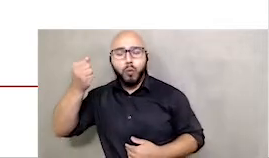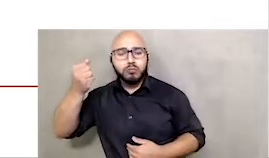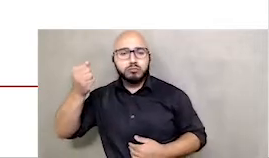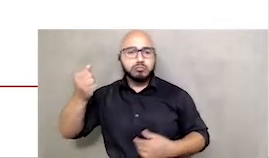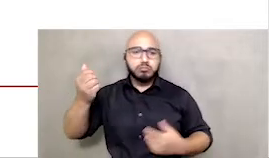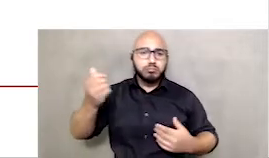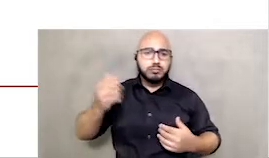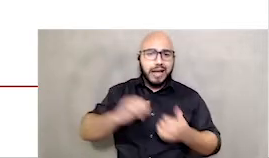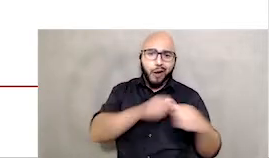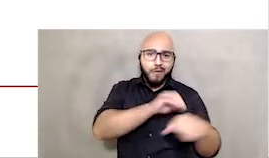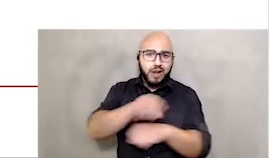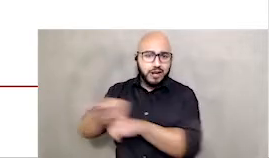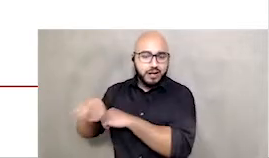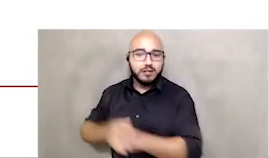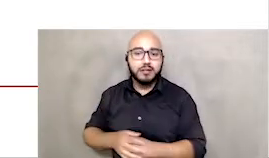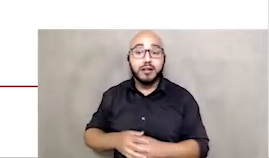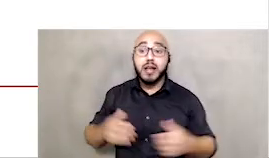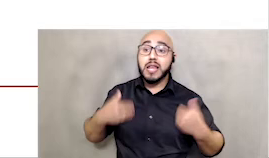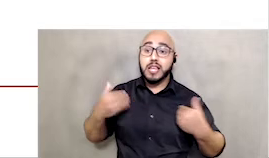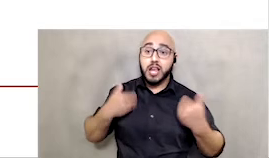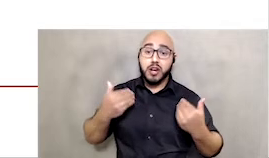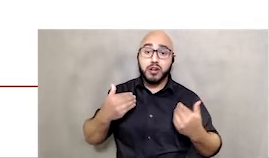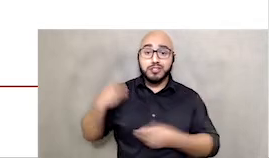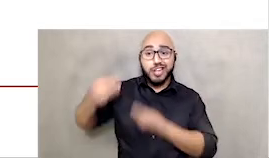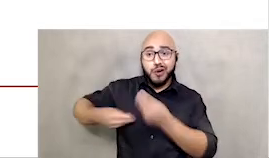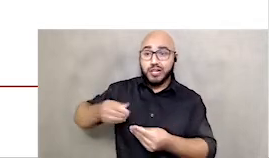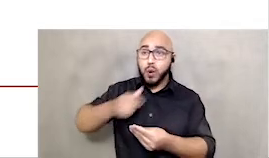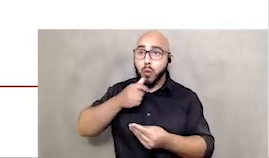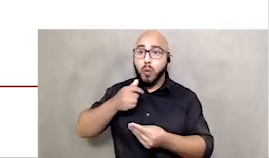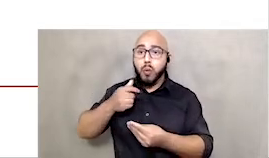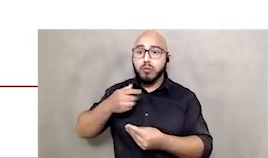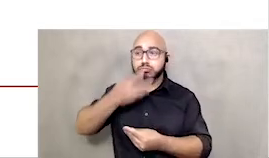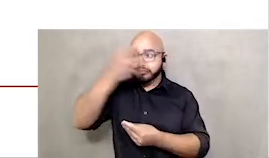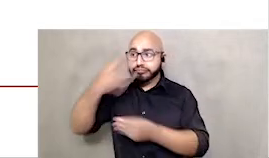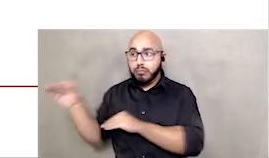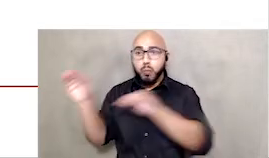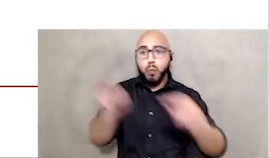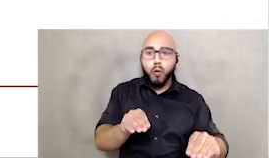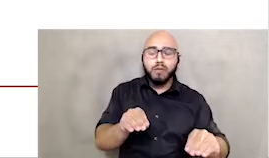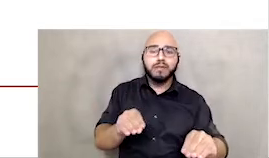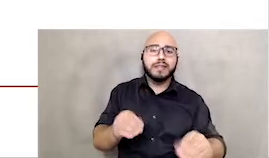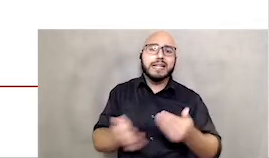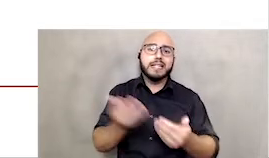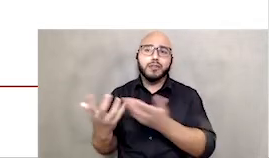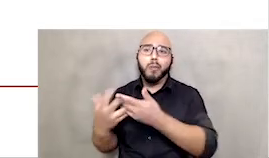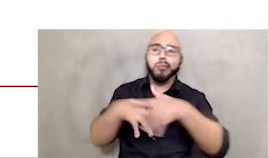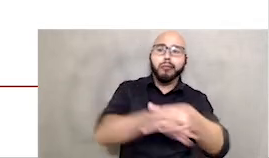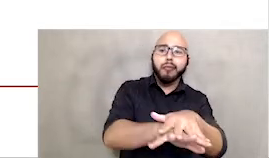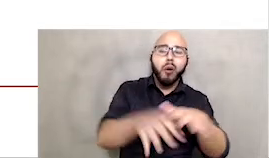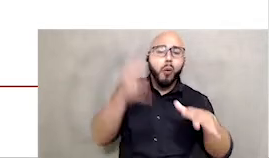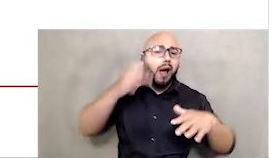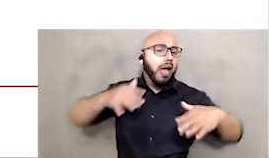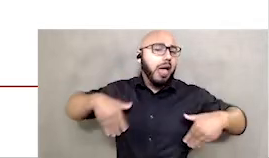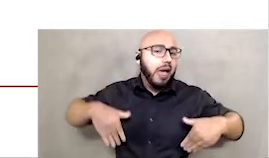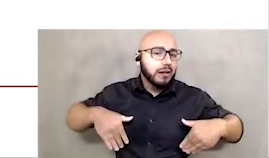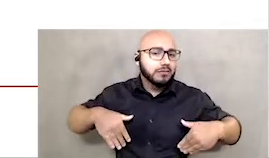immigrated or who immigrates find it easier to assimilate because they have yet to form their identity. Opposed